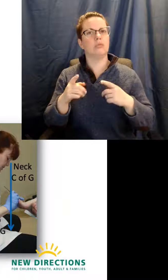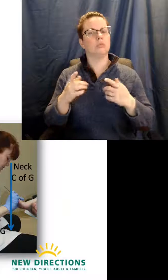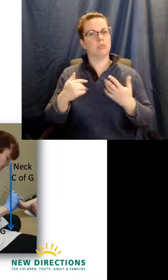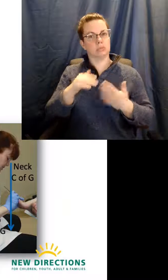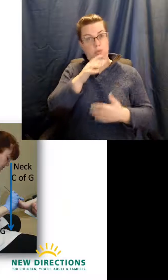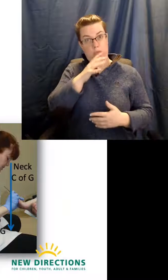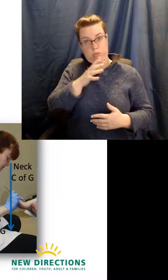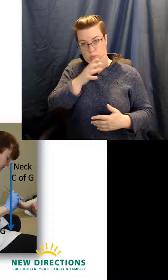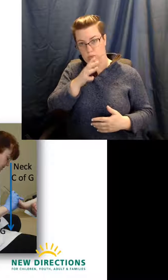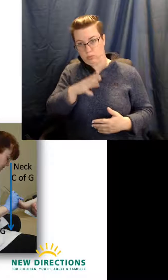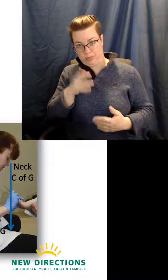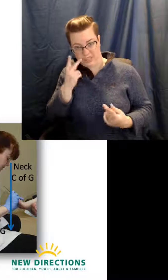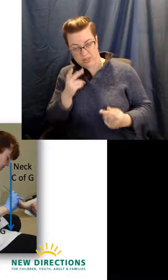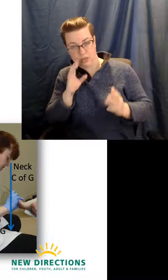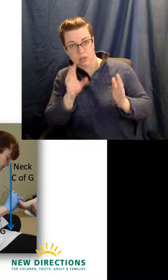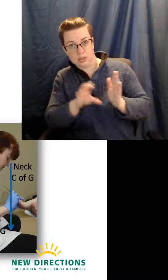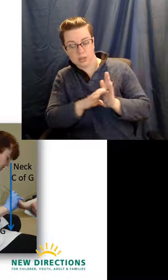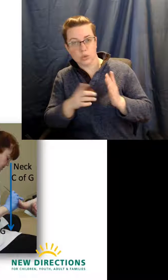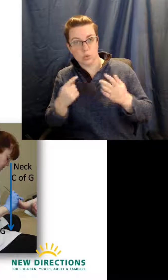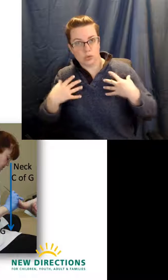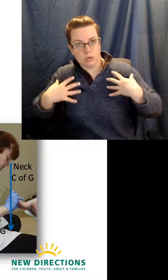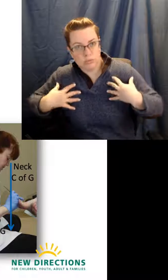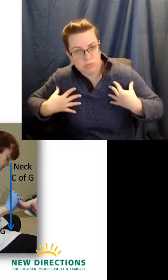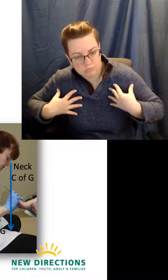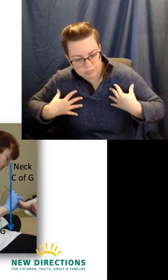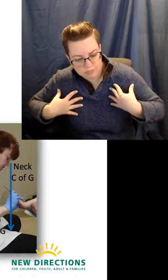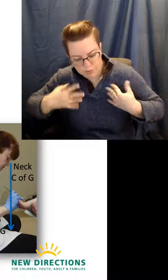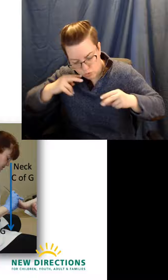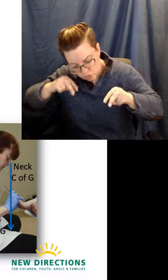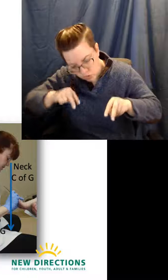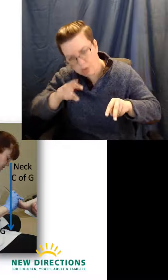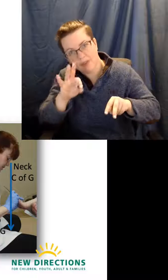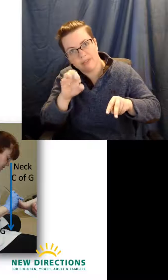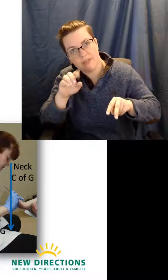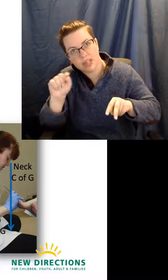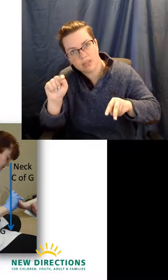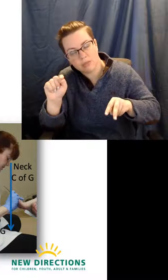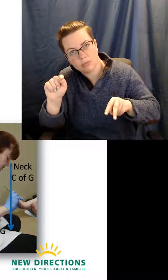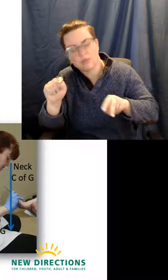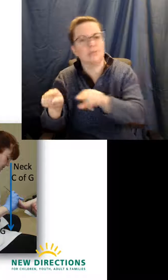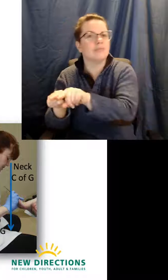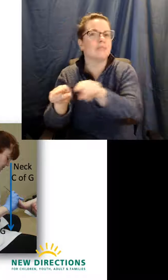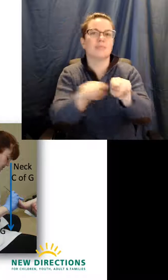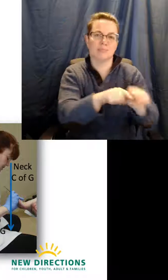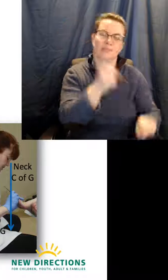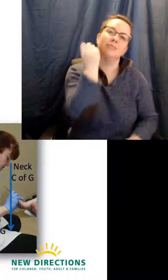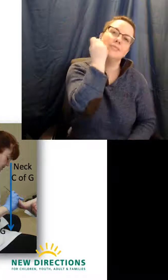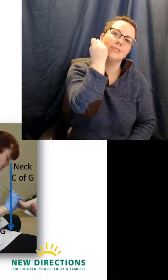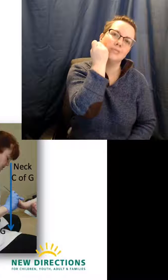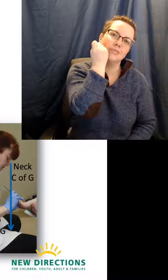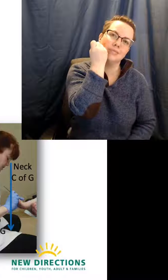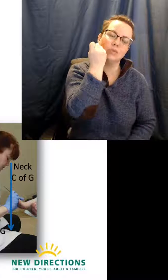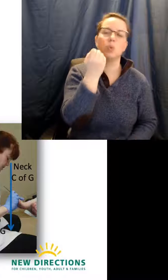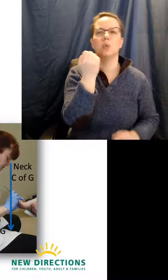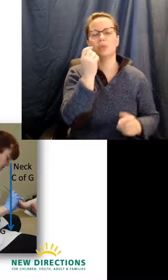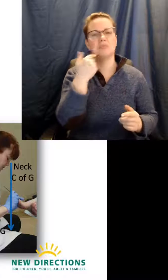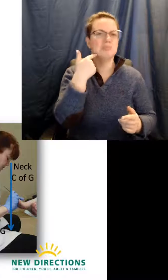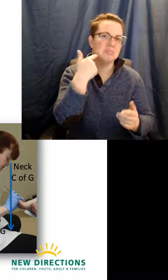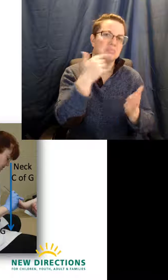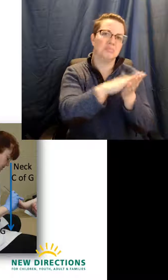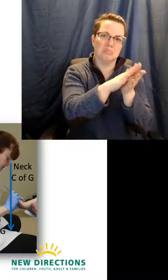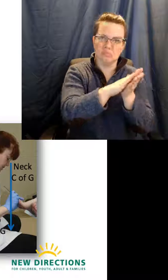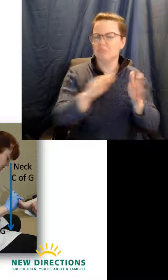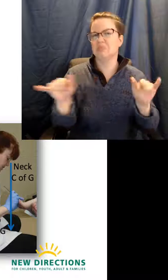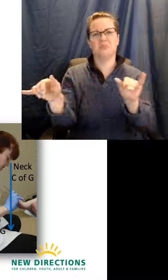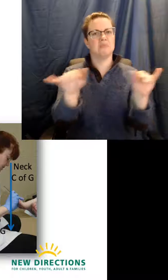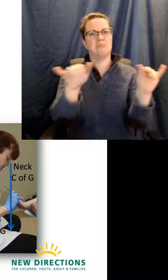Same body position as that dental hygienist or that dentist. So we can see here that that blue arrow, the center of gravity for her neck, rather